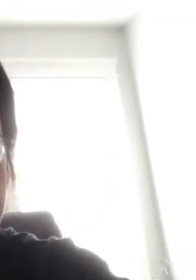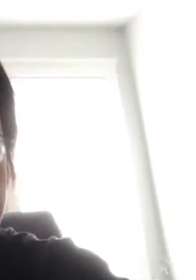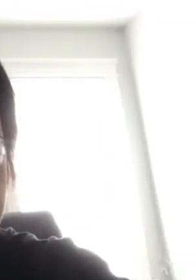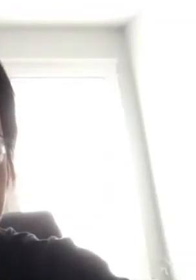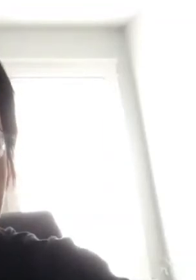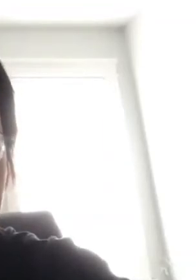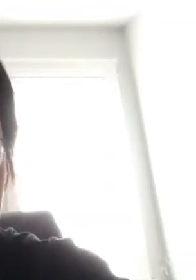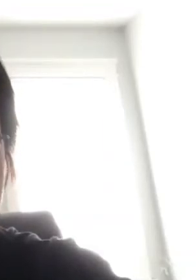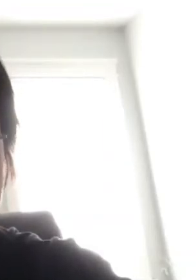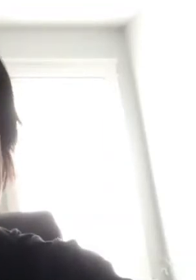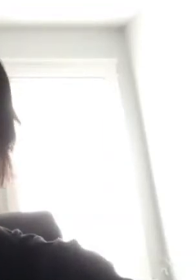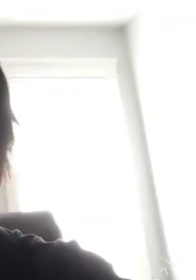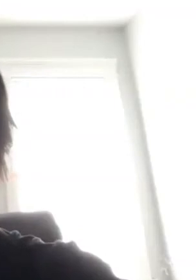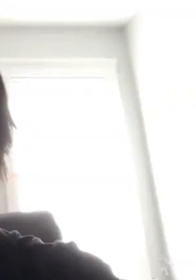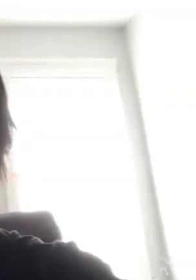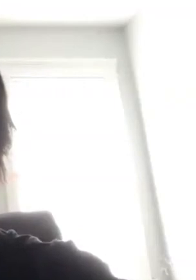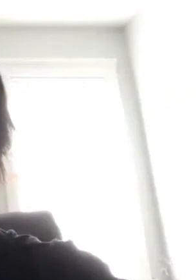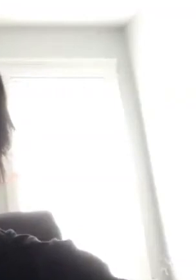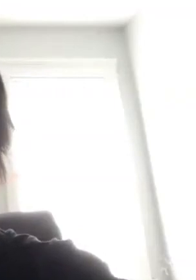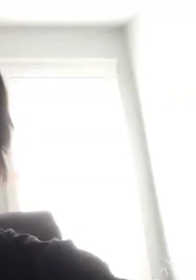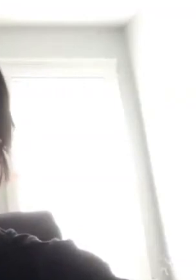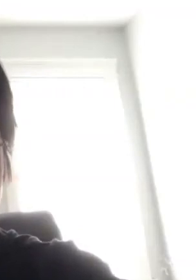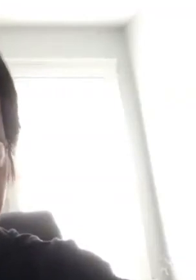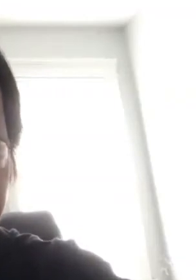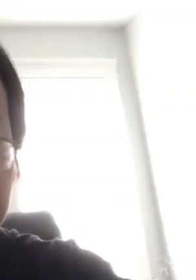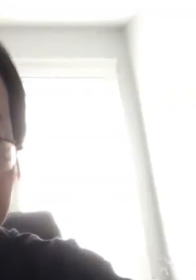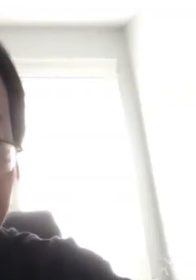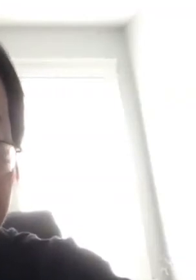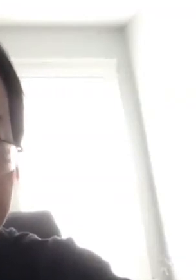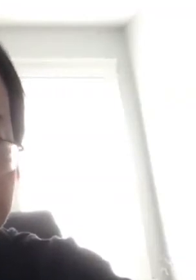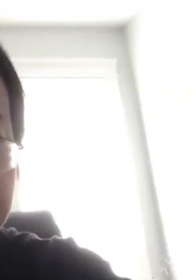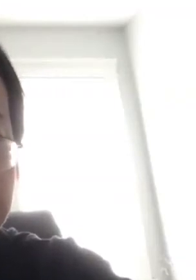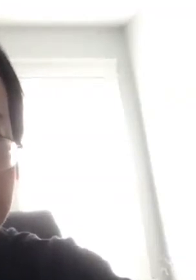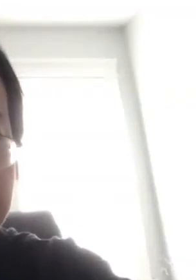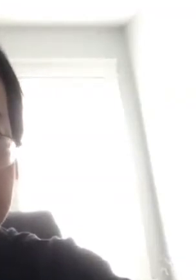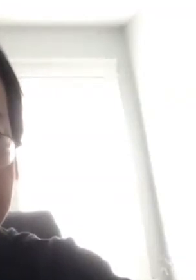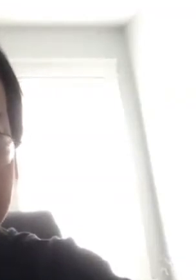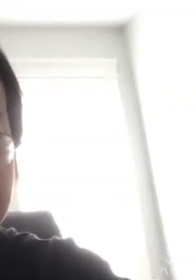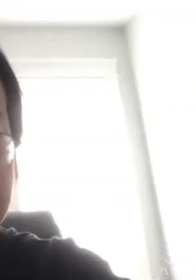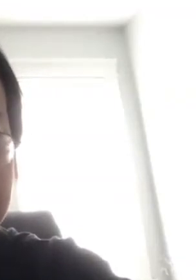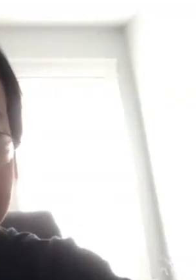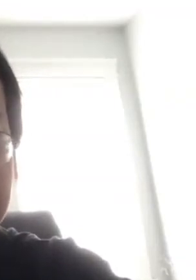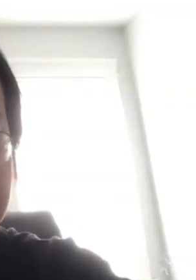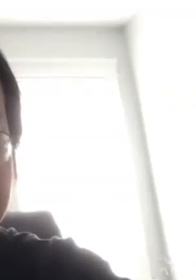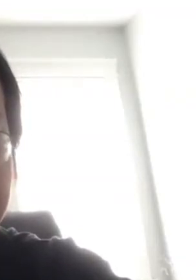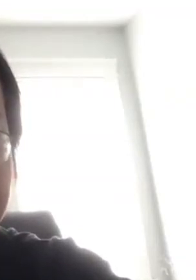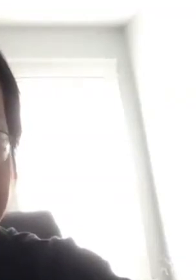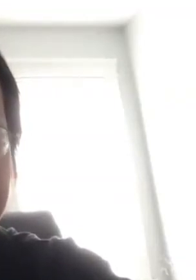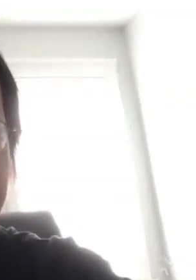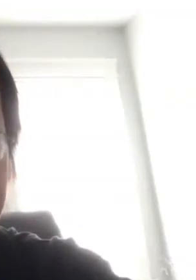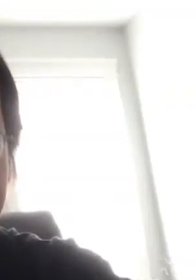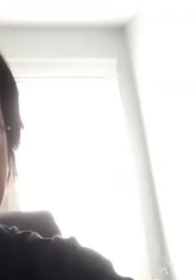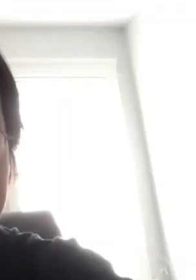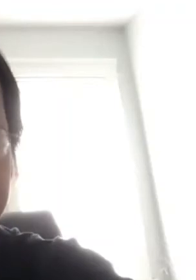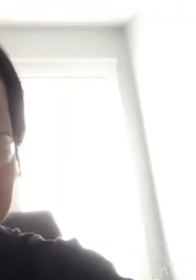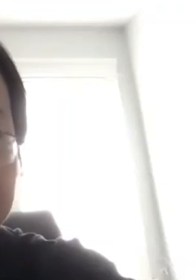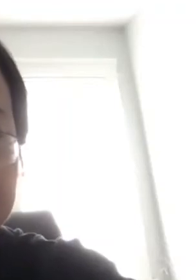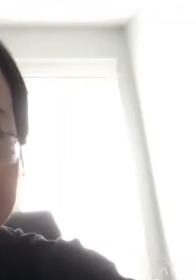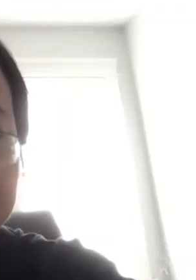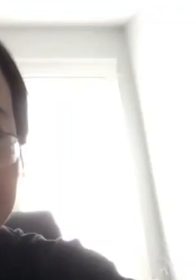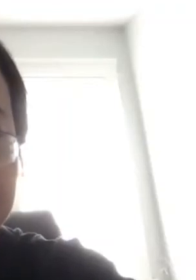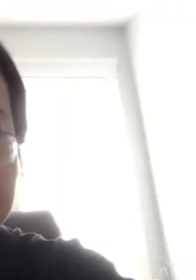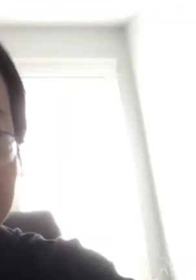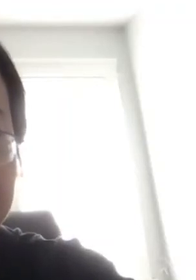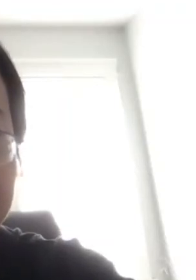Thank you. Absolutely. Thanks. So I think that'll be our last question for this segment. I think we're going back